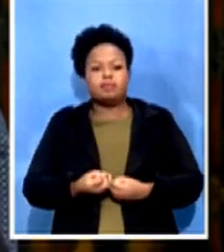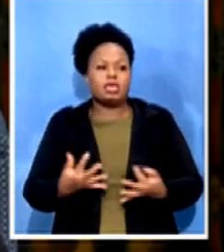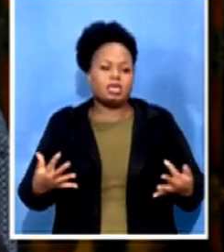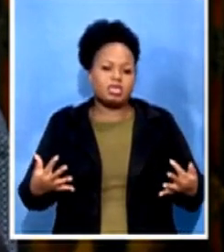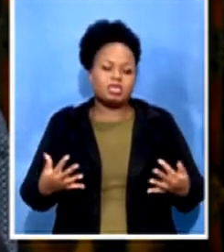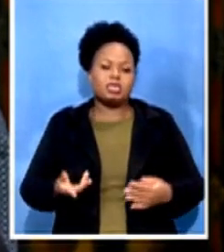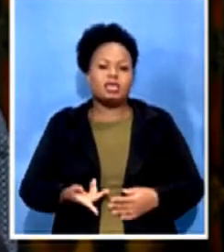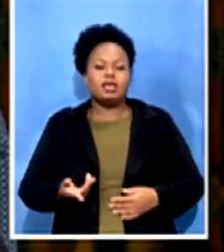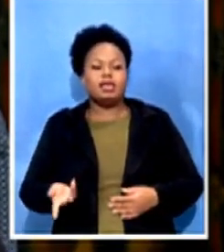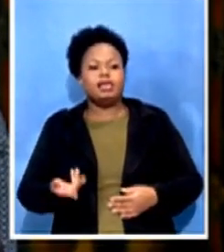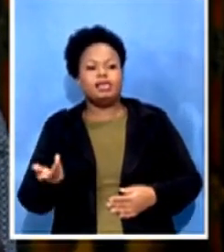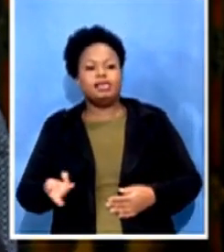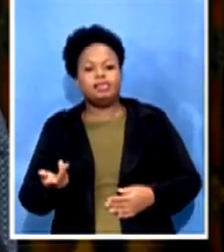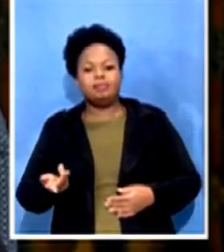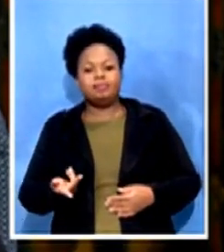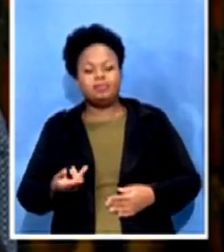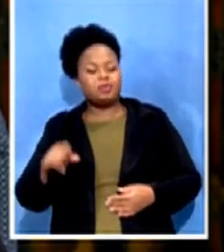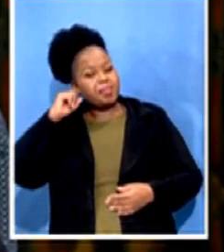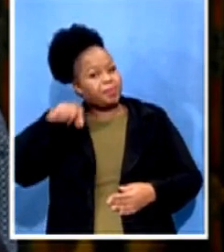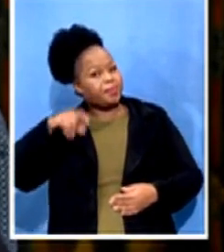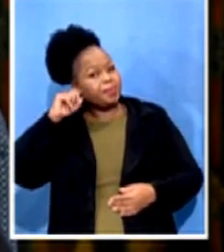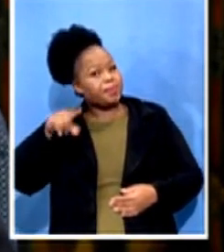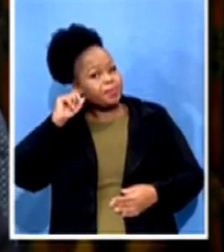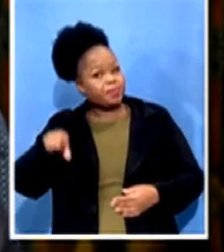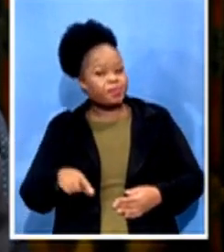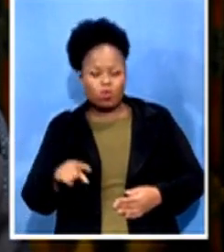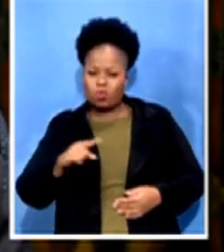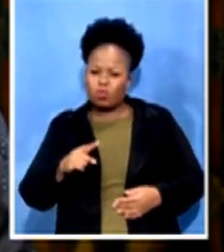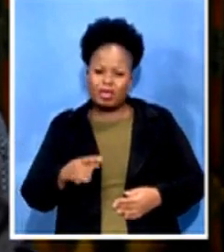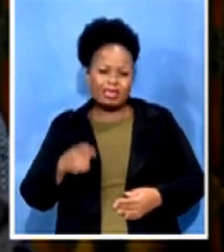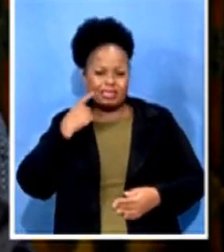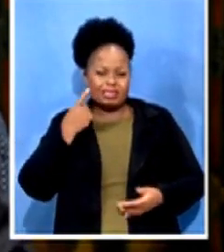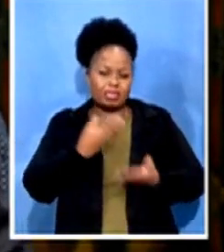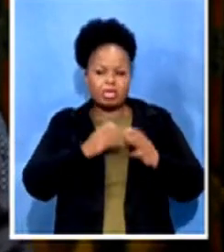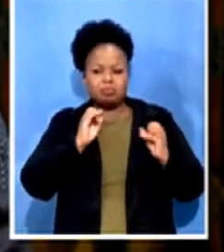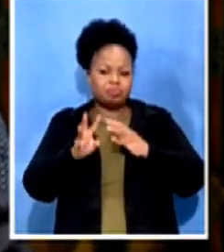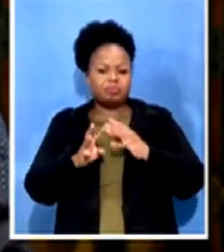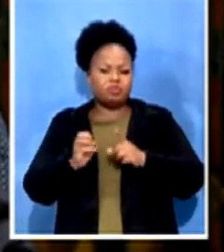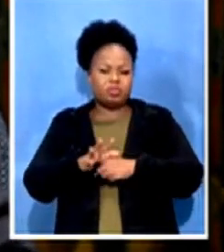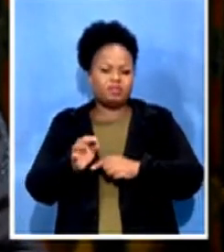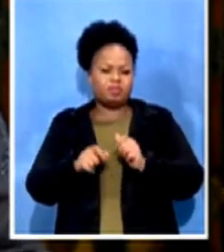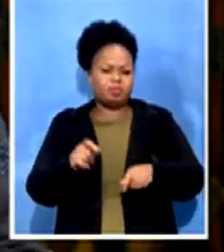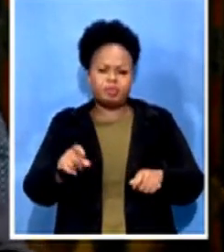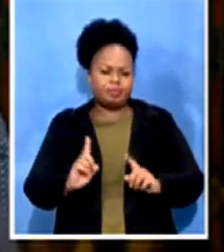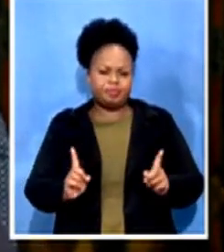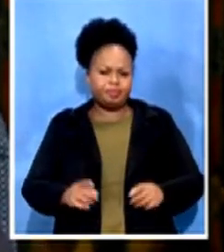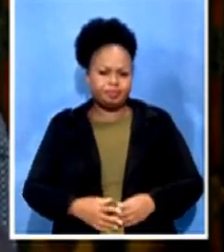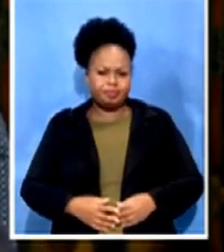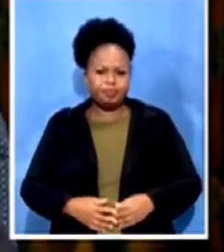negligence that people can actually go all out to infect others. You've just cancelled the one